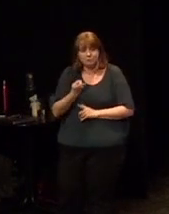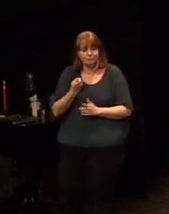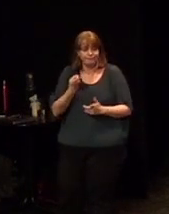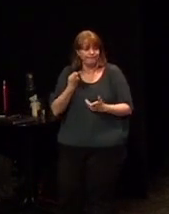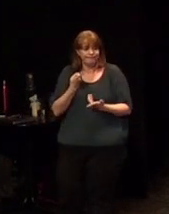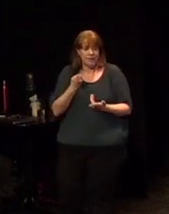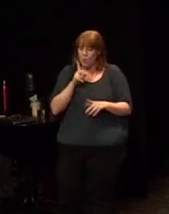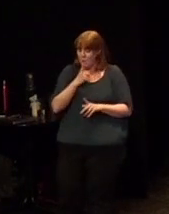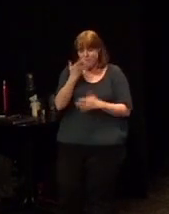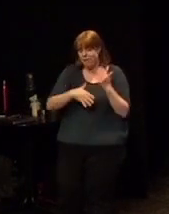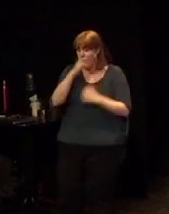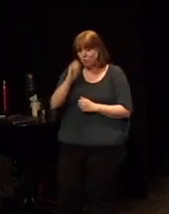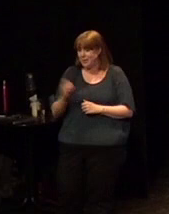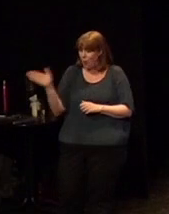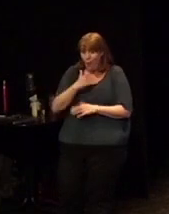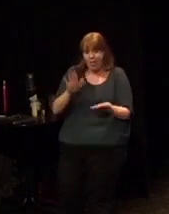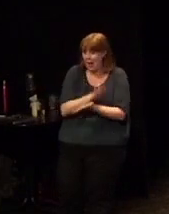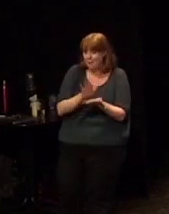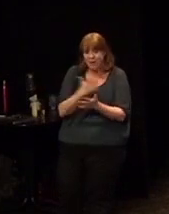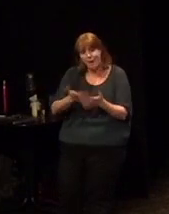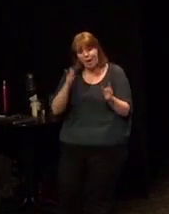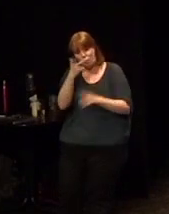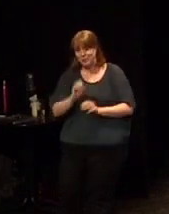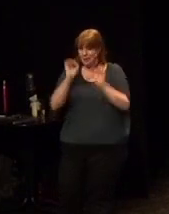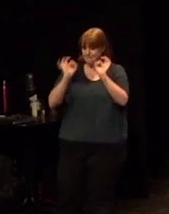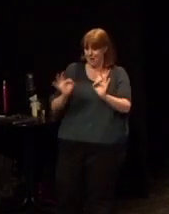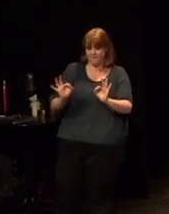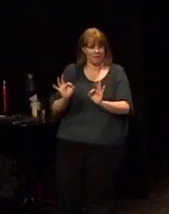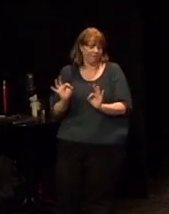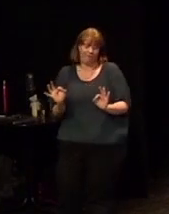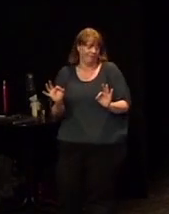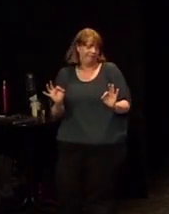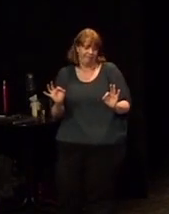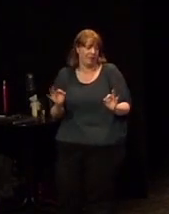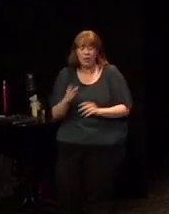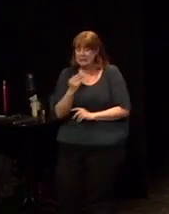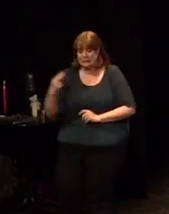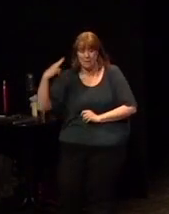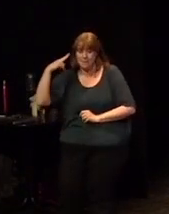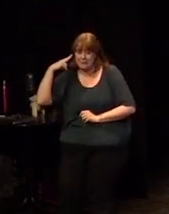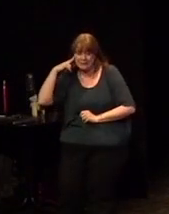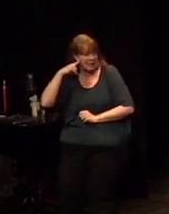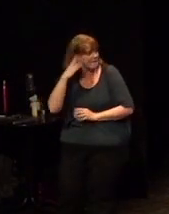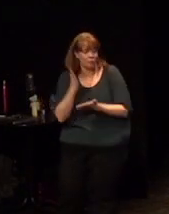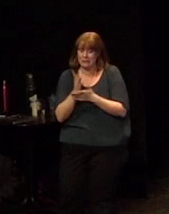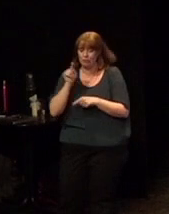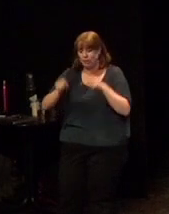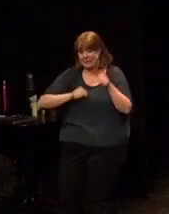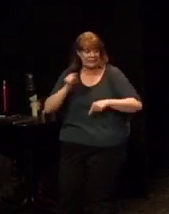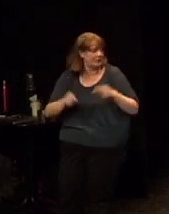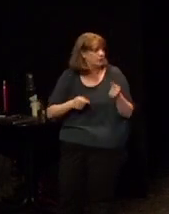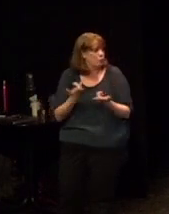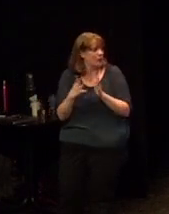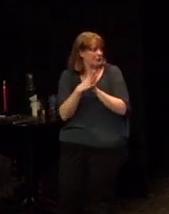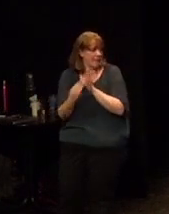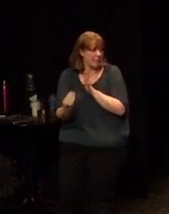get 110 perfect to, there are some deaf people who are critical. I'll give you an